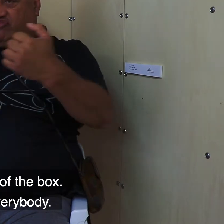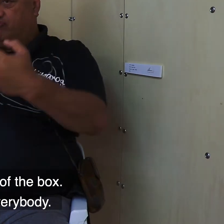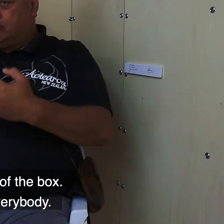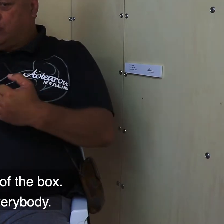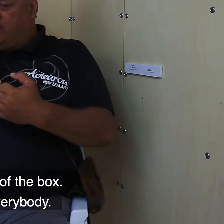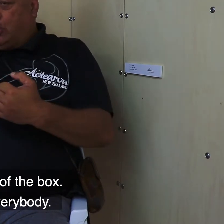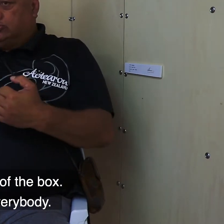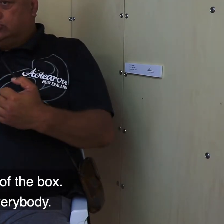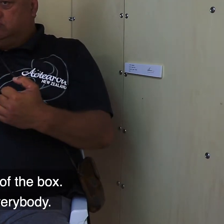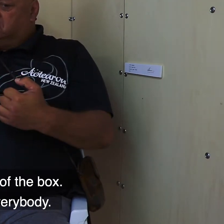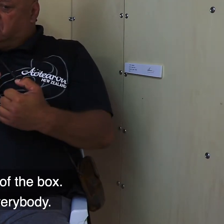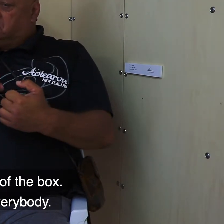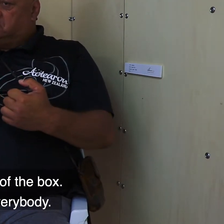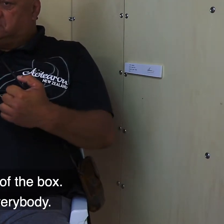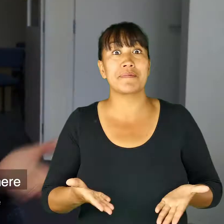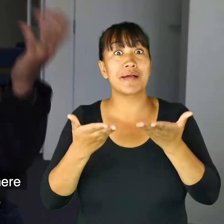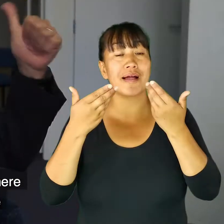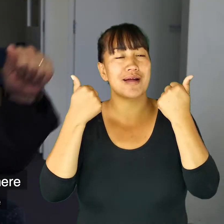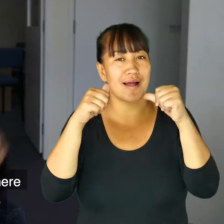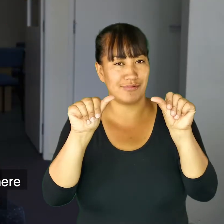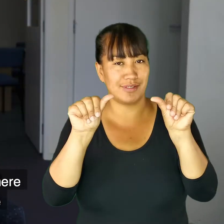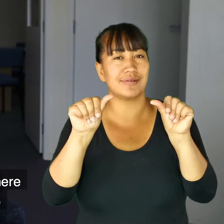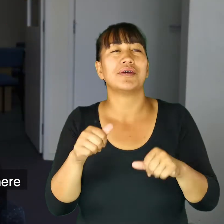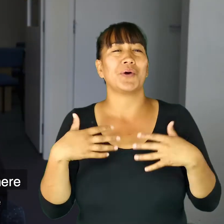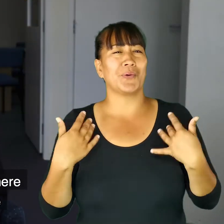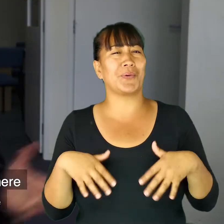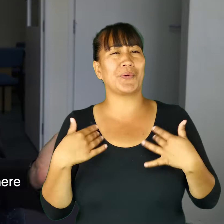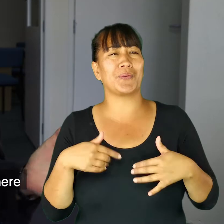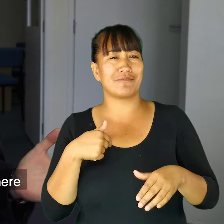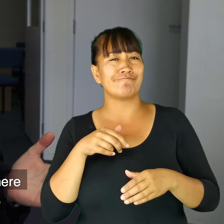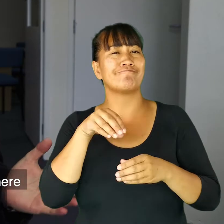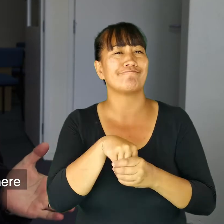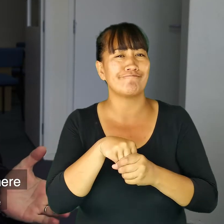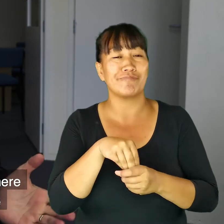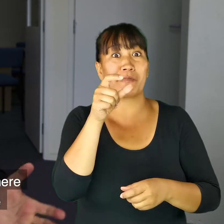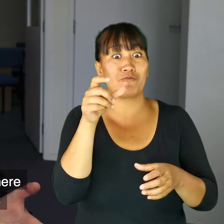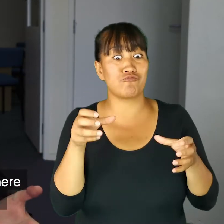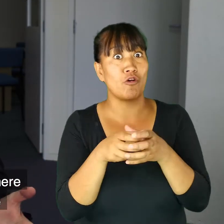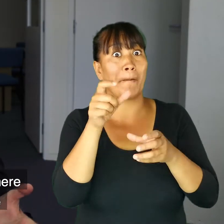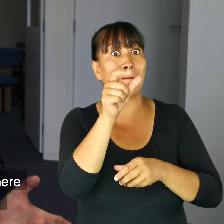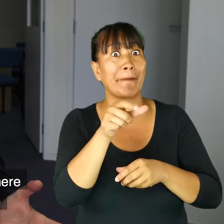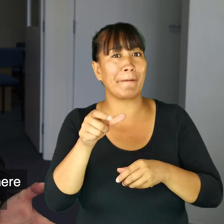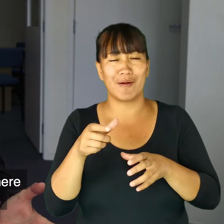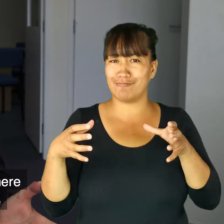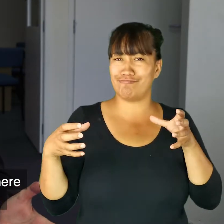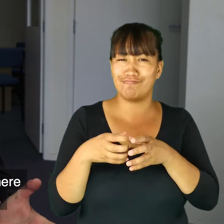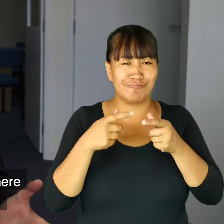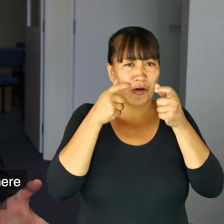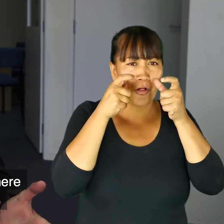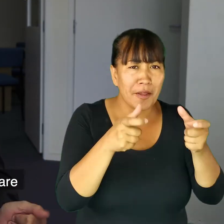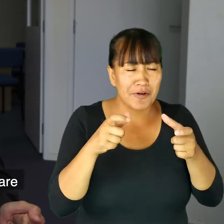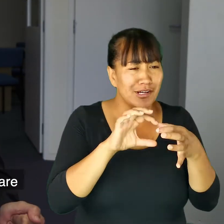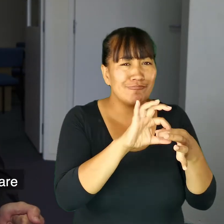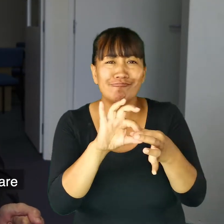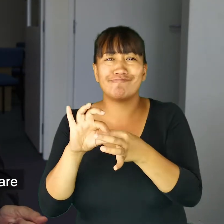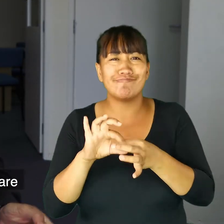of the box. He didn't give it to everybody. Pikiake. Oh, well, that was a privilege. I mean, to be there for the very